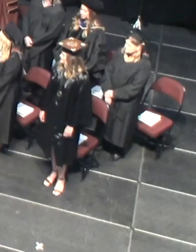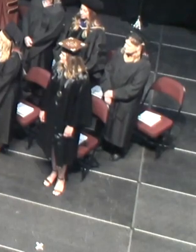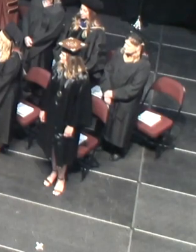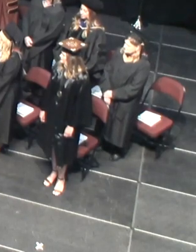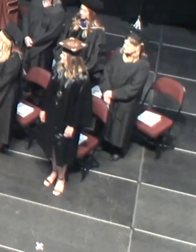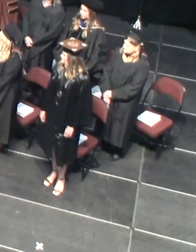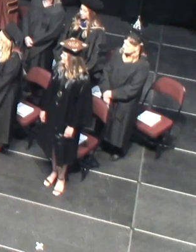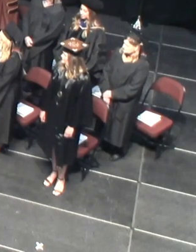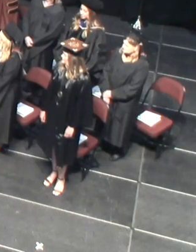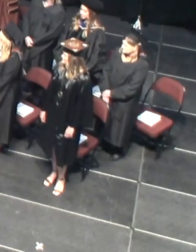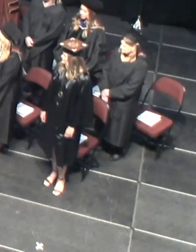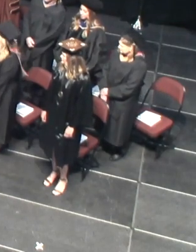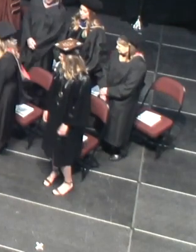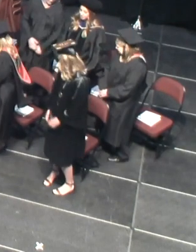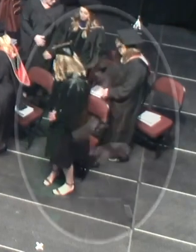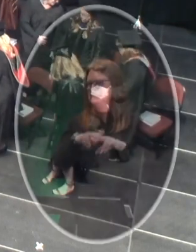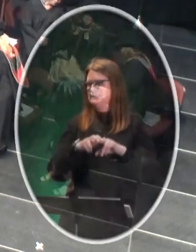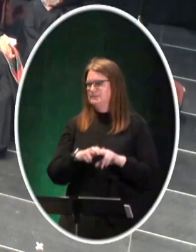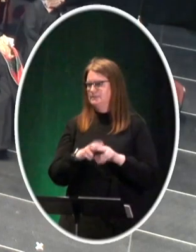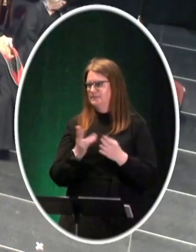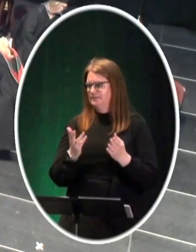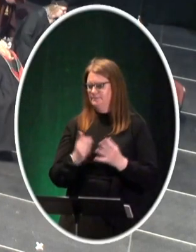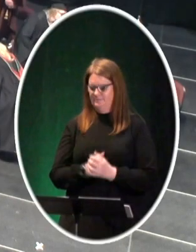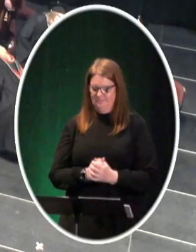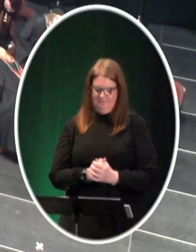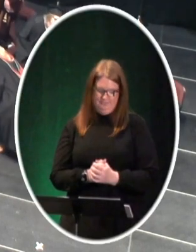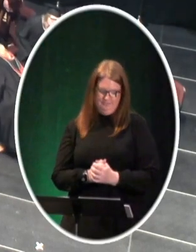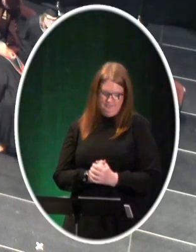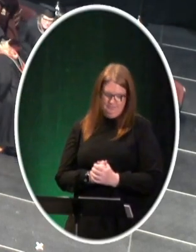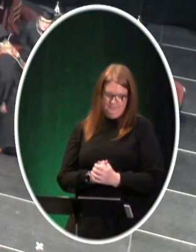Would everyone please be seated?